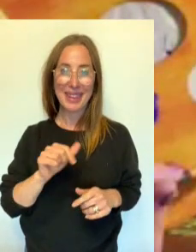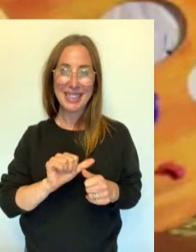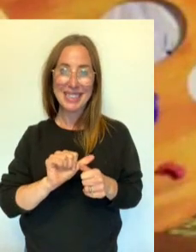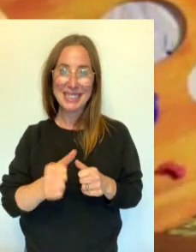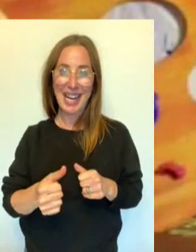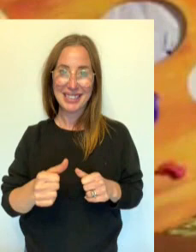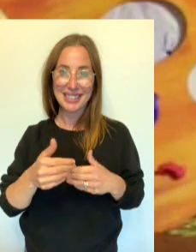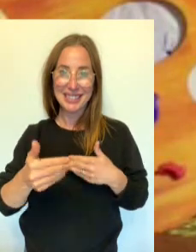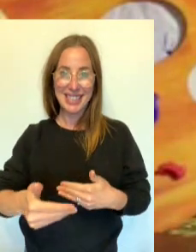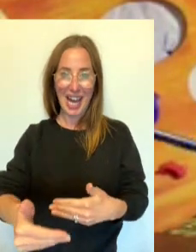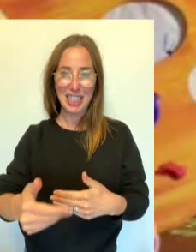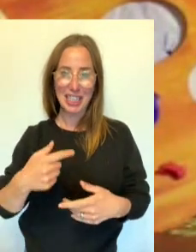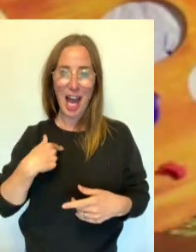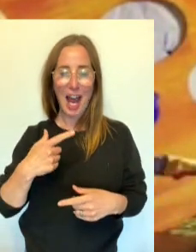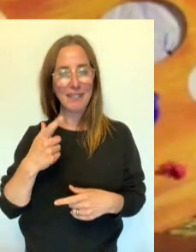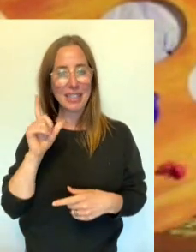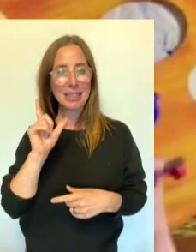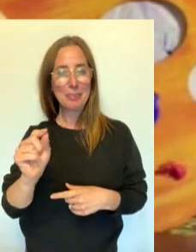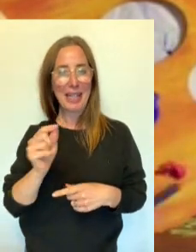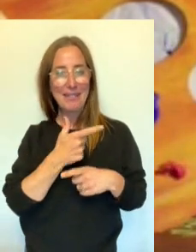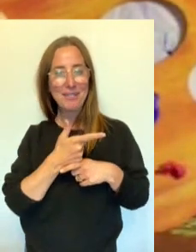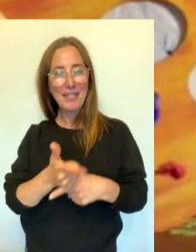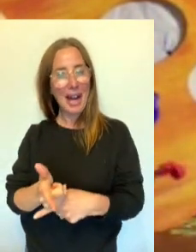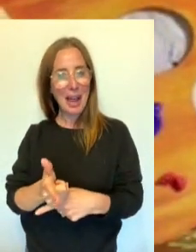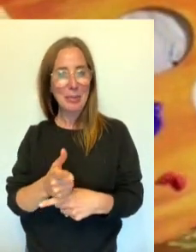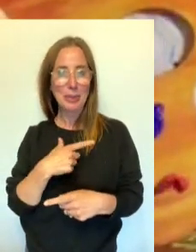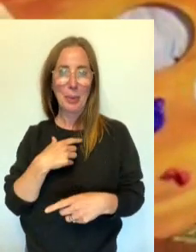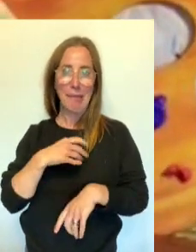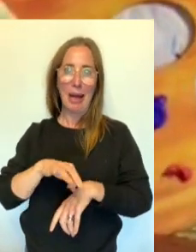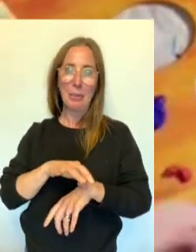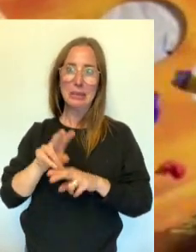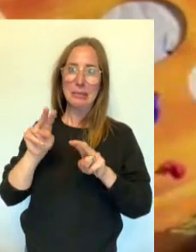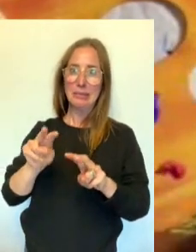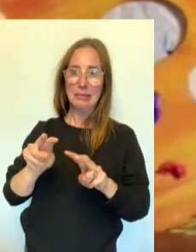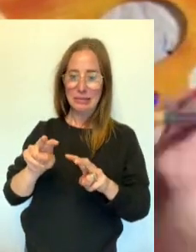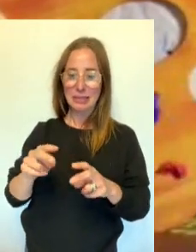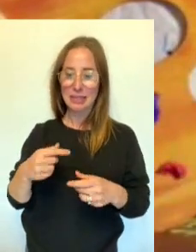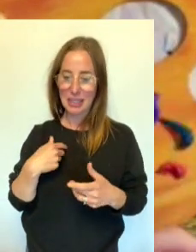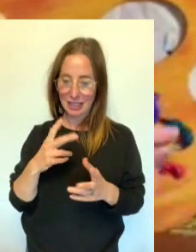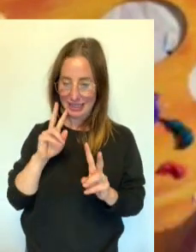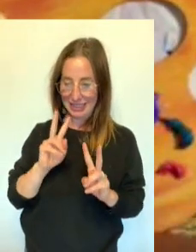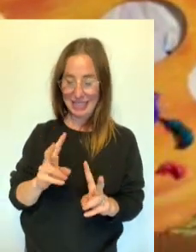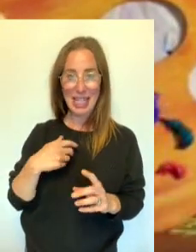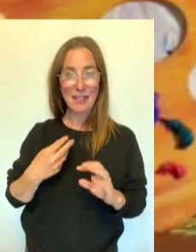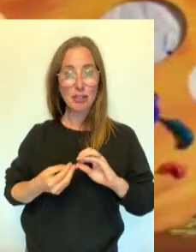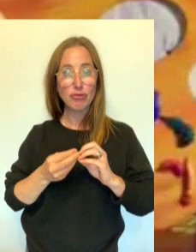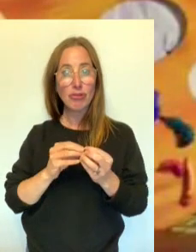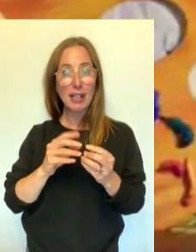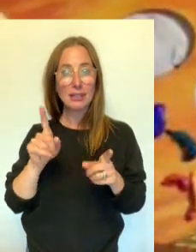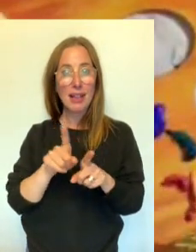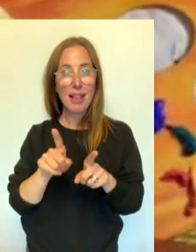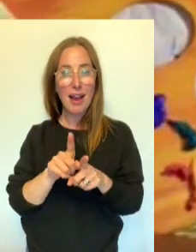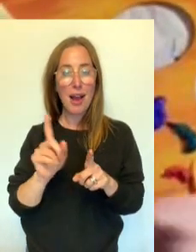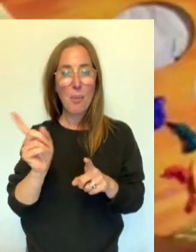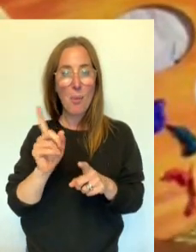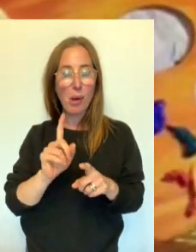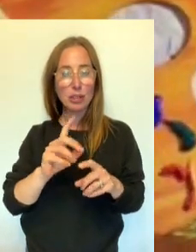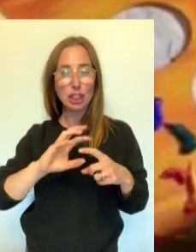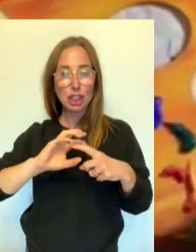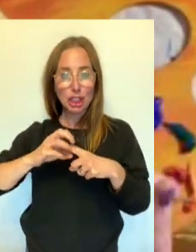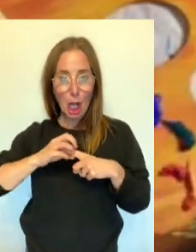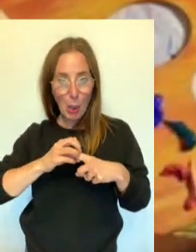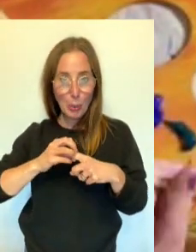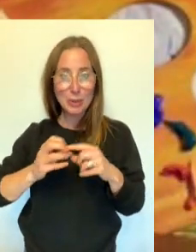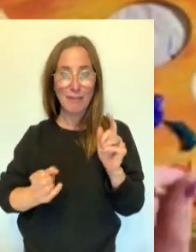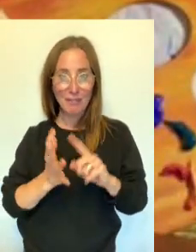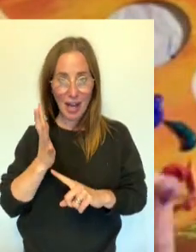hours. I added some extra dotted rings around the fire stone, and then I decided to do a snake. So